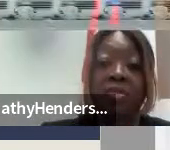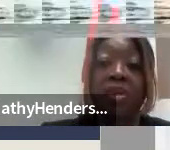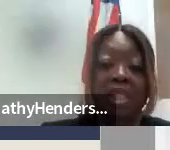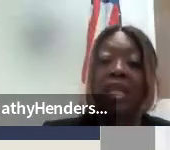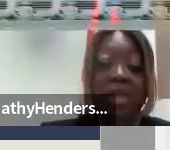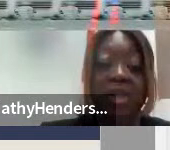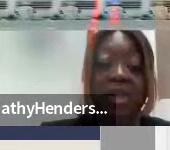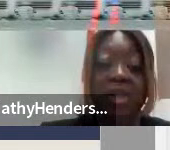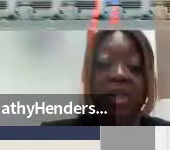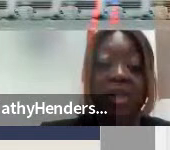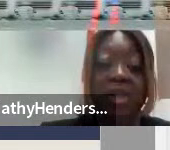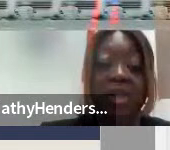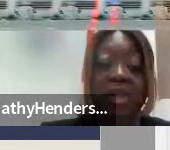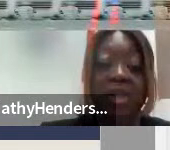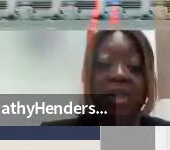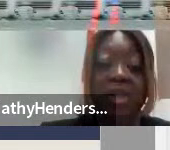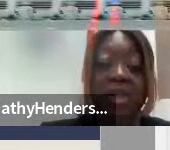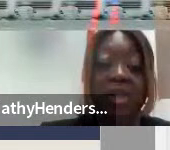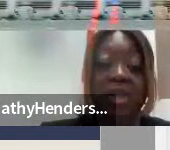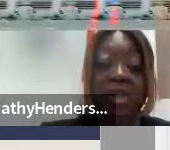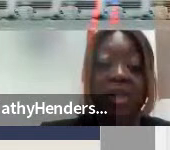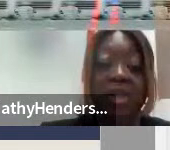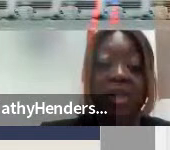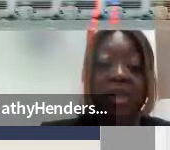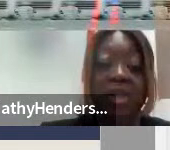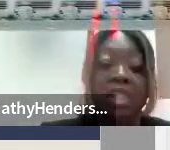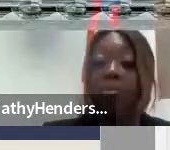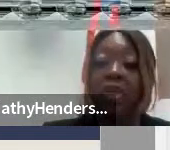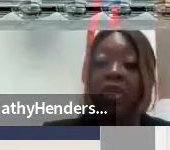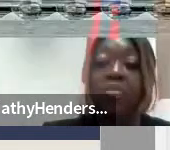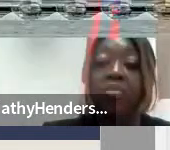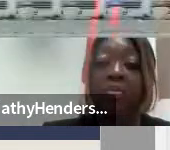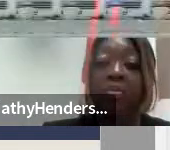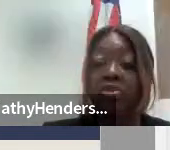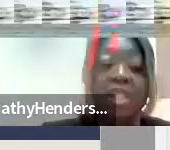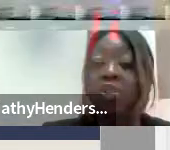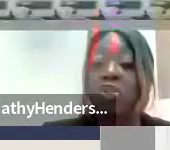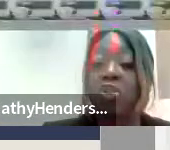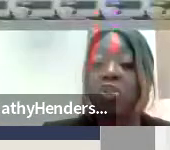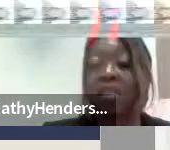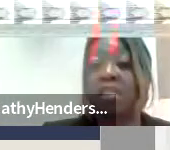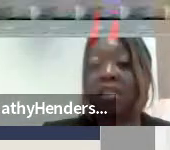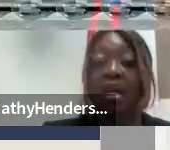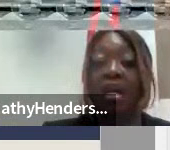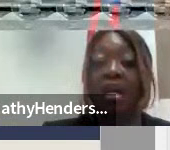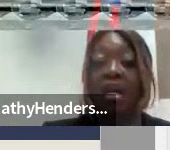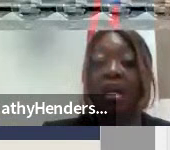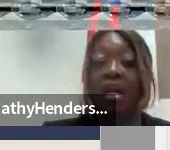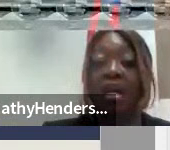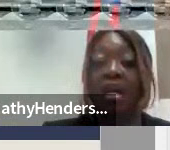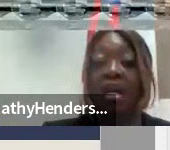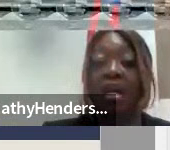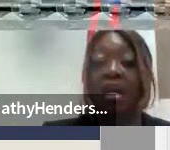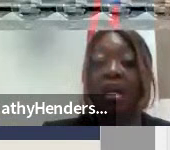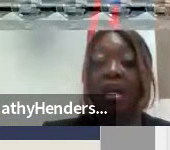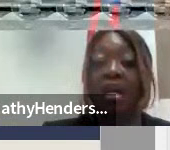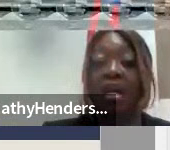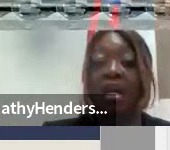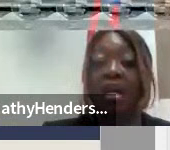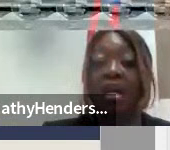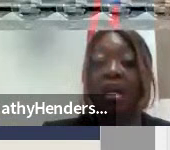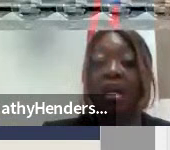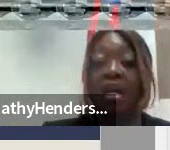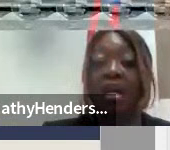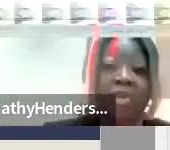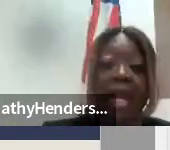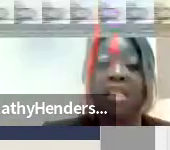commission, but we're not here to simply rubber stamp people's dream lists for outsized projects. They have to make